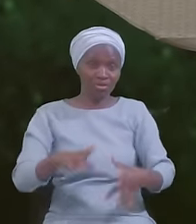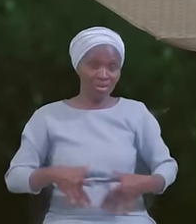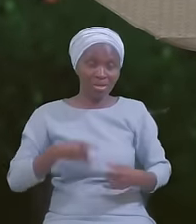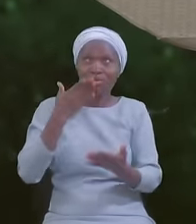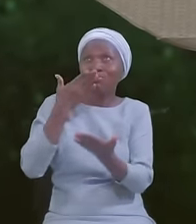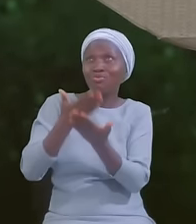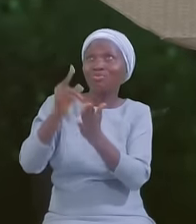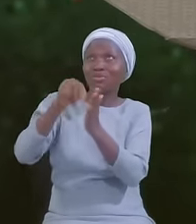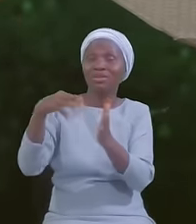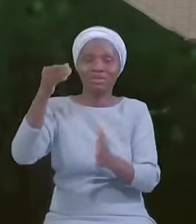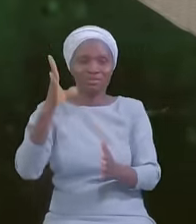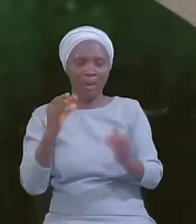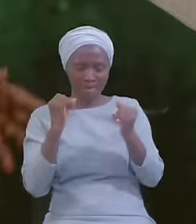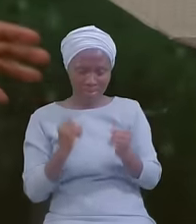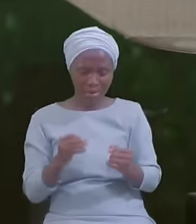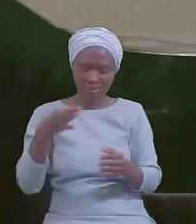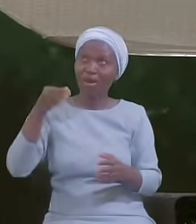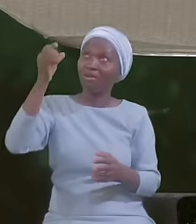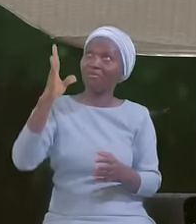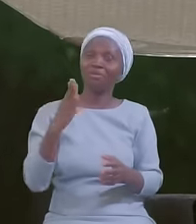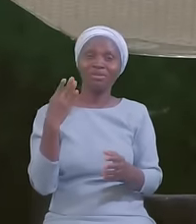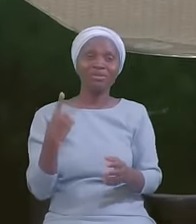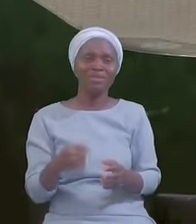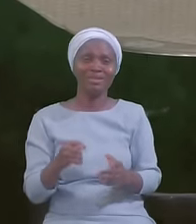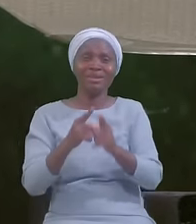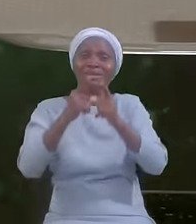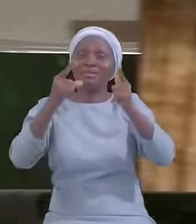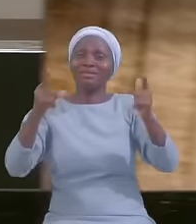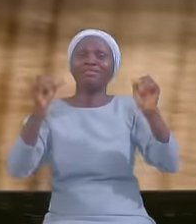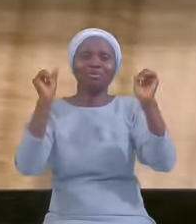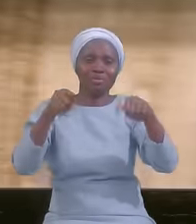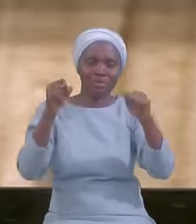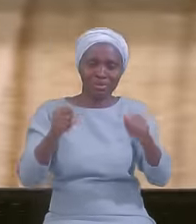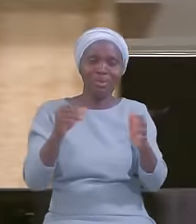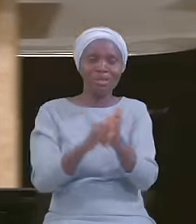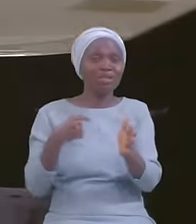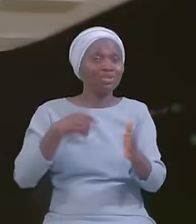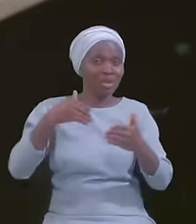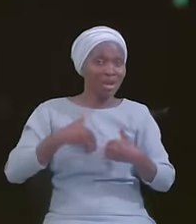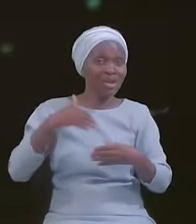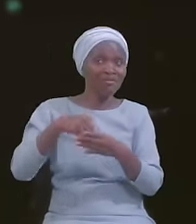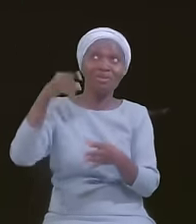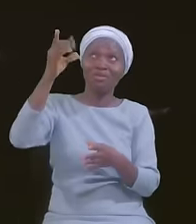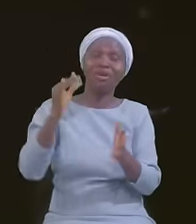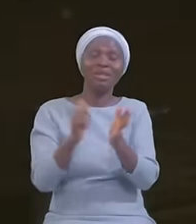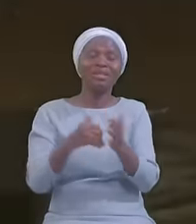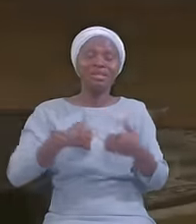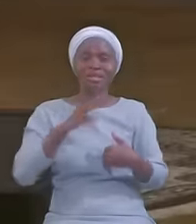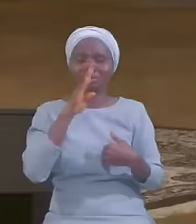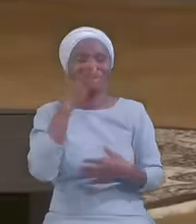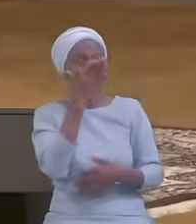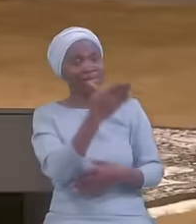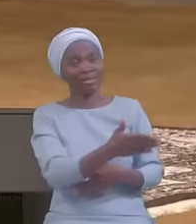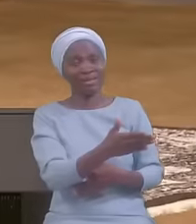the power of God, the great possibilities we have in God that have been there.